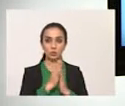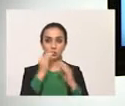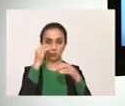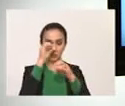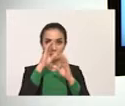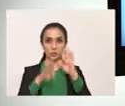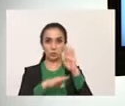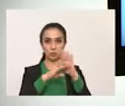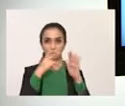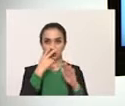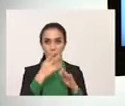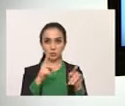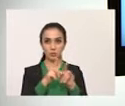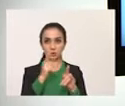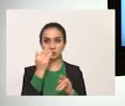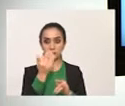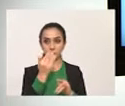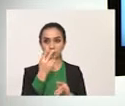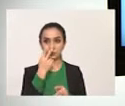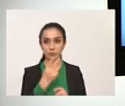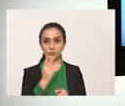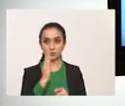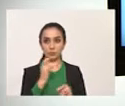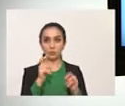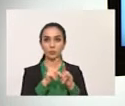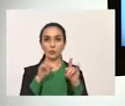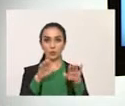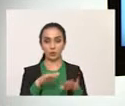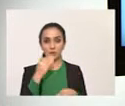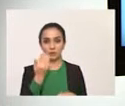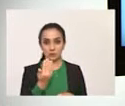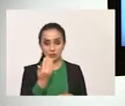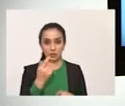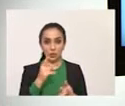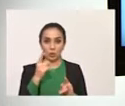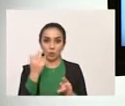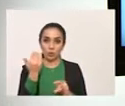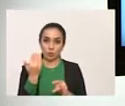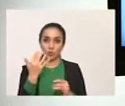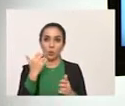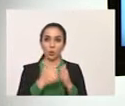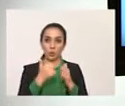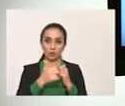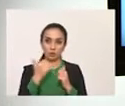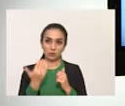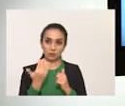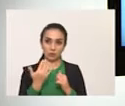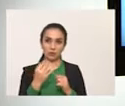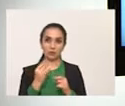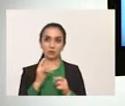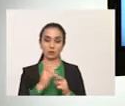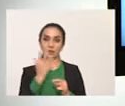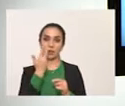mikroskop ostida ko'rinishi quyidagicha bo'ladi. Bu yerda siz ularning o'rtasi,